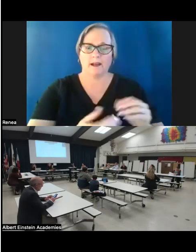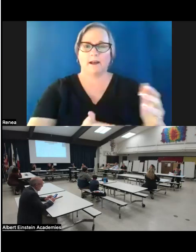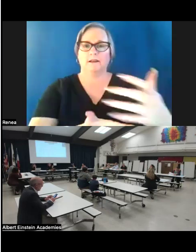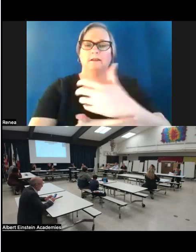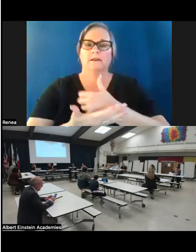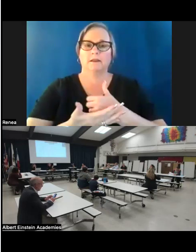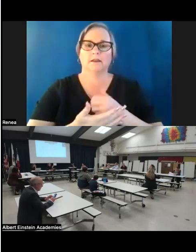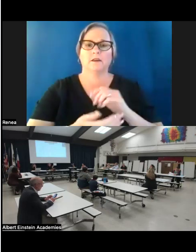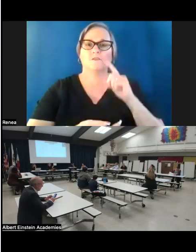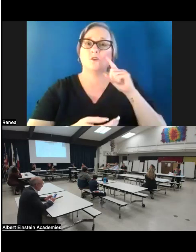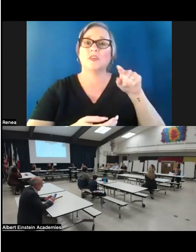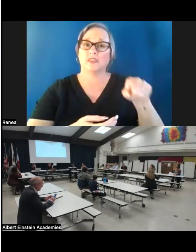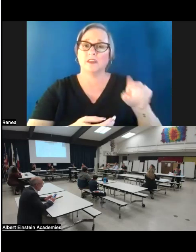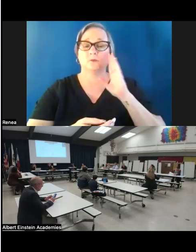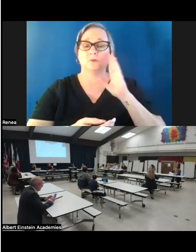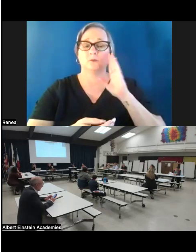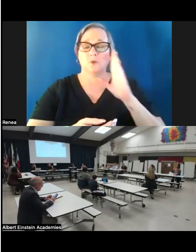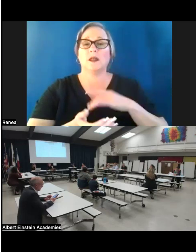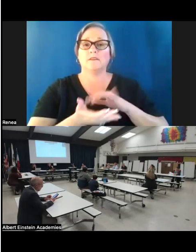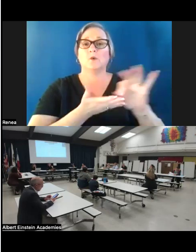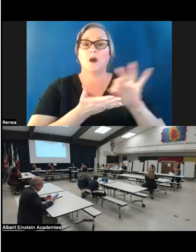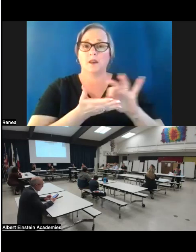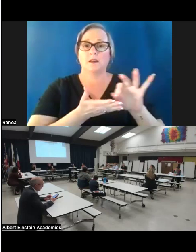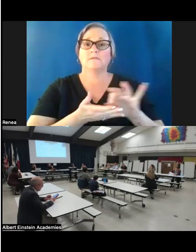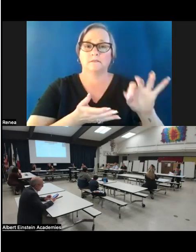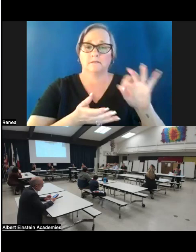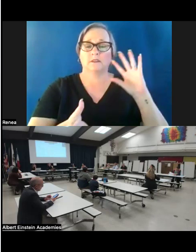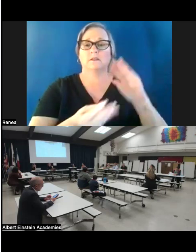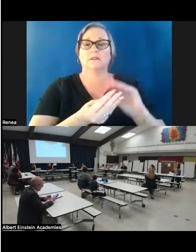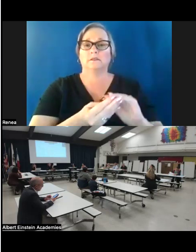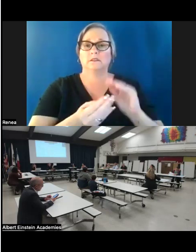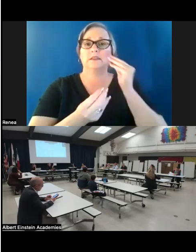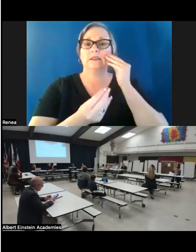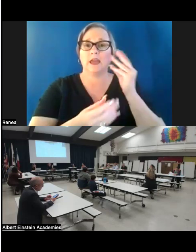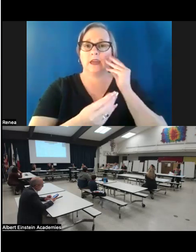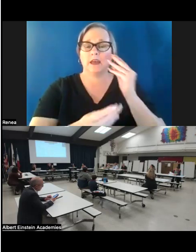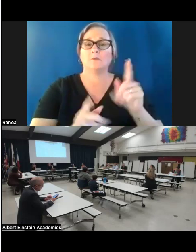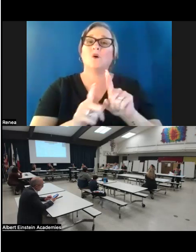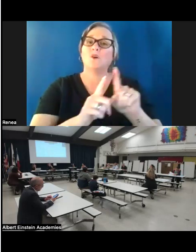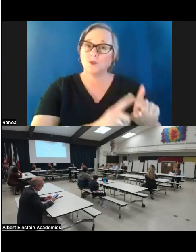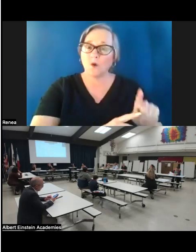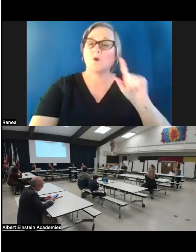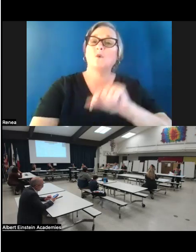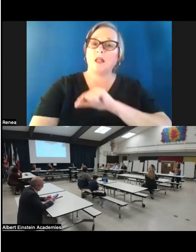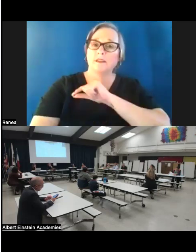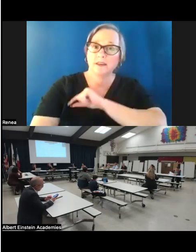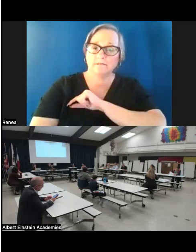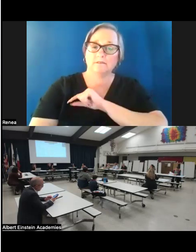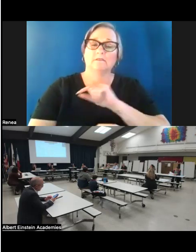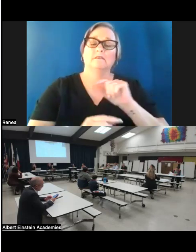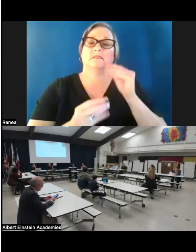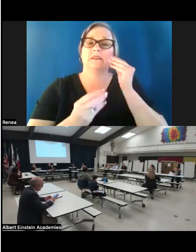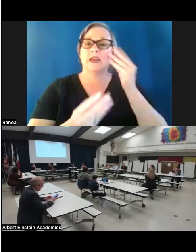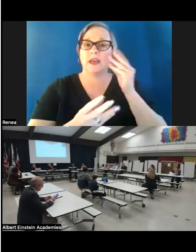having quantitative data, numbers, but also qualitative data, potential to actually ask for